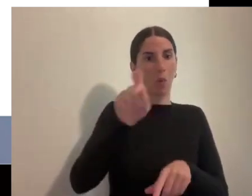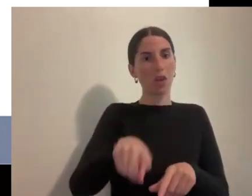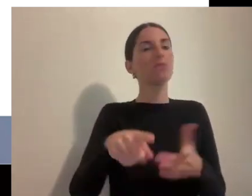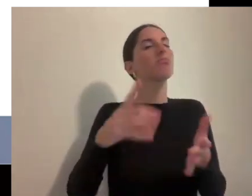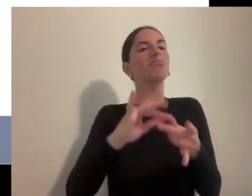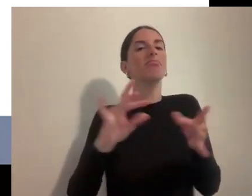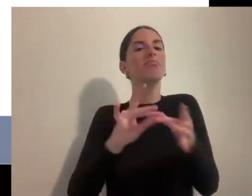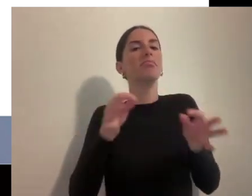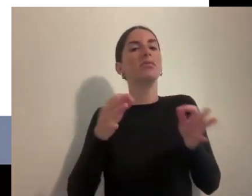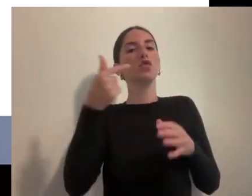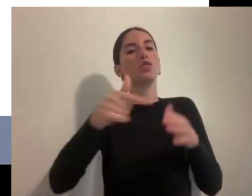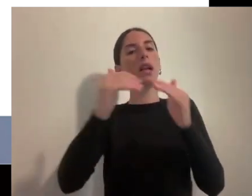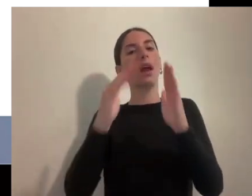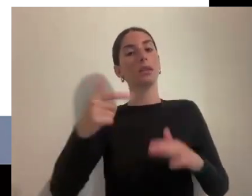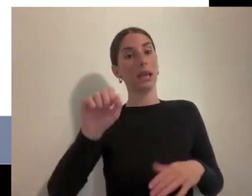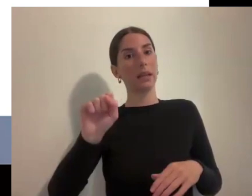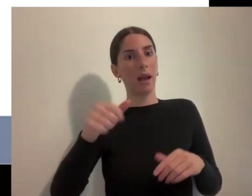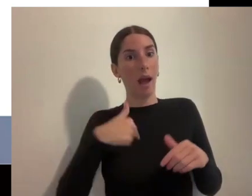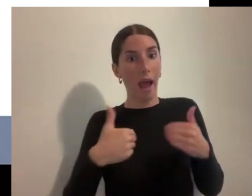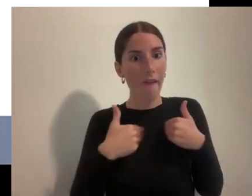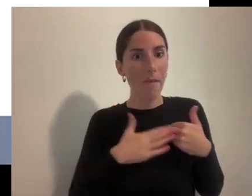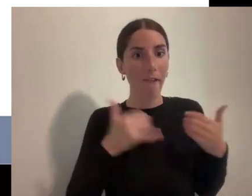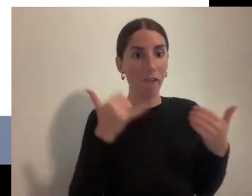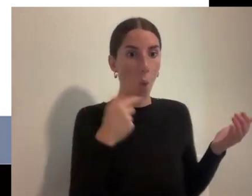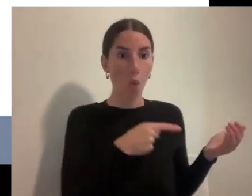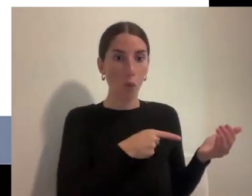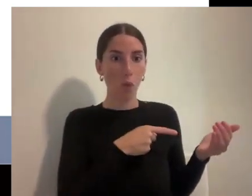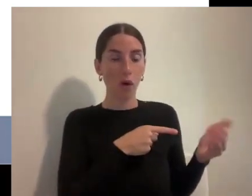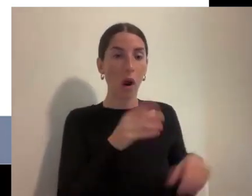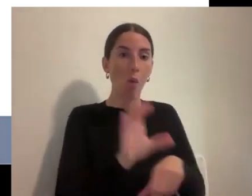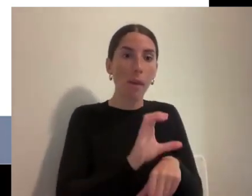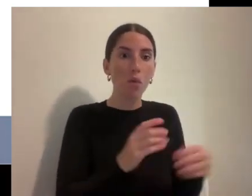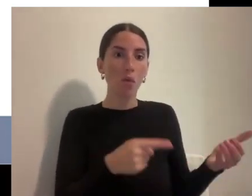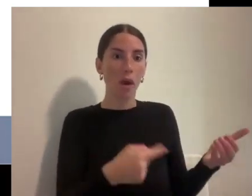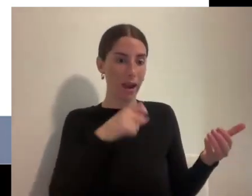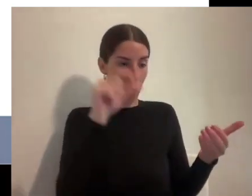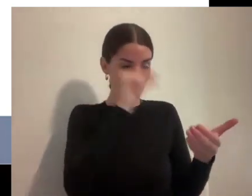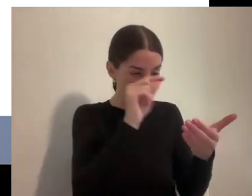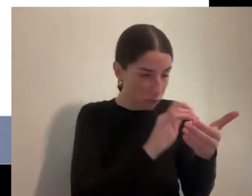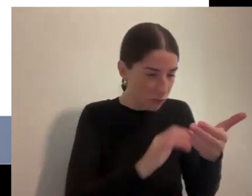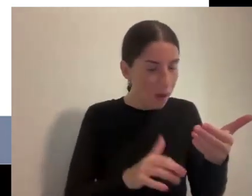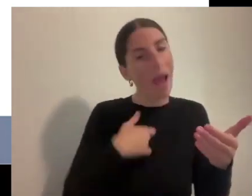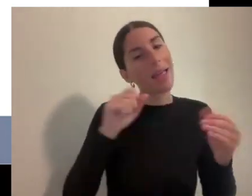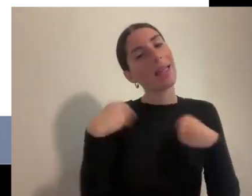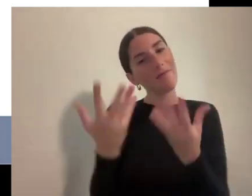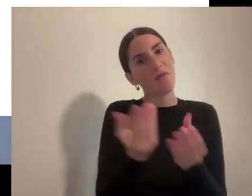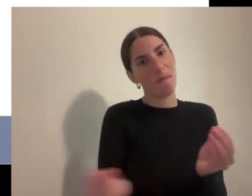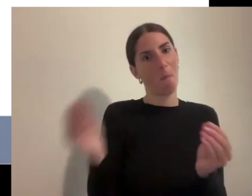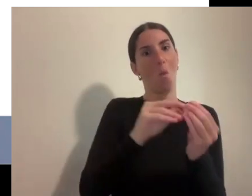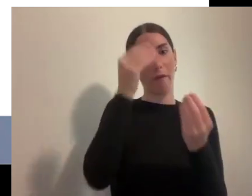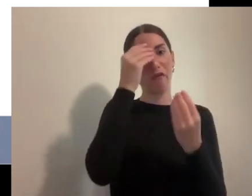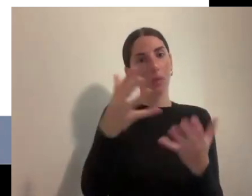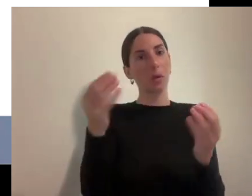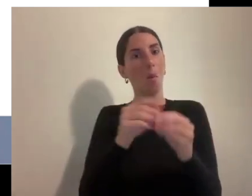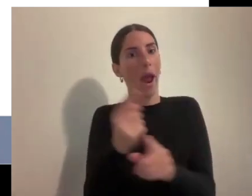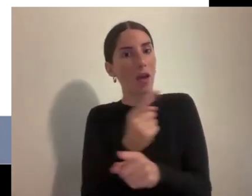greenhouse gases? And I have my phone with me or I have my computer with me where I can go and Google it, then I can give you more information and probably more